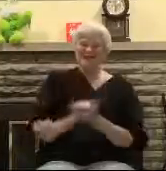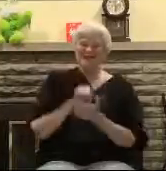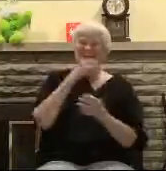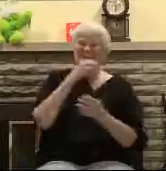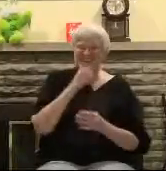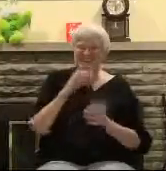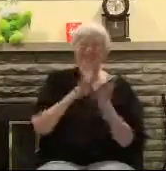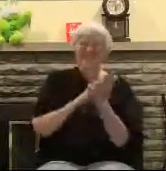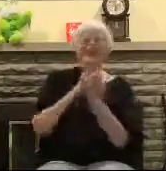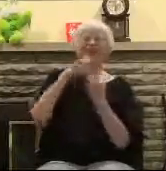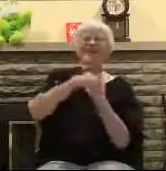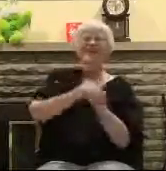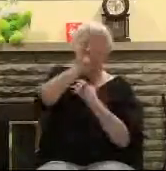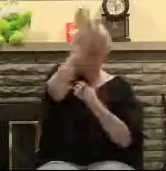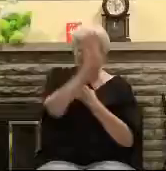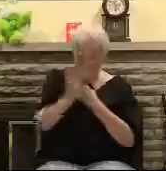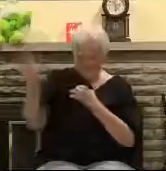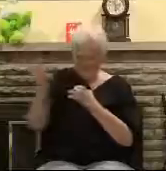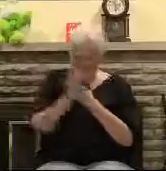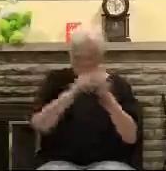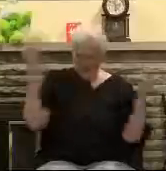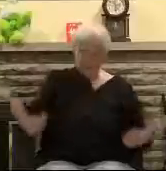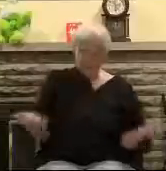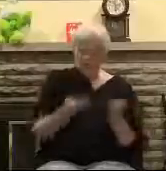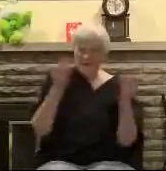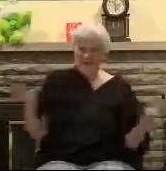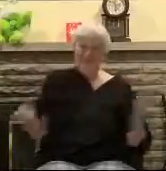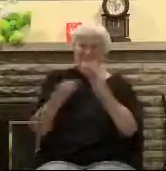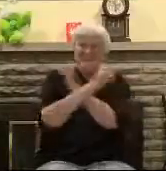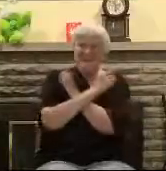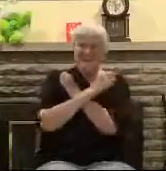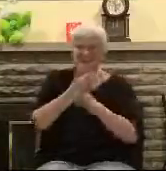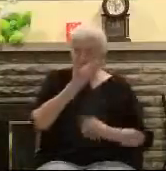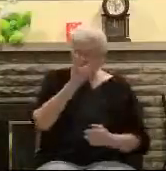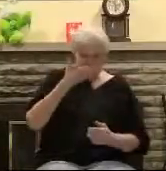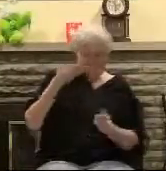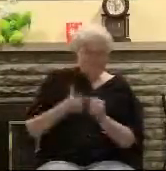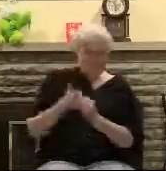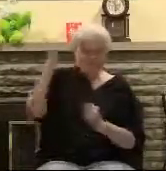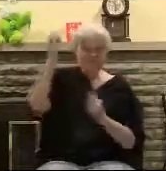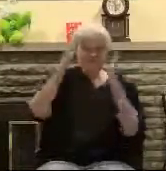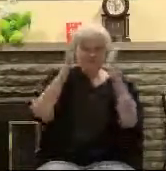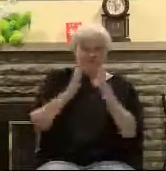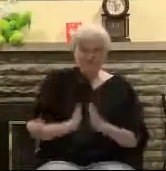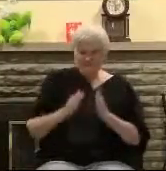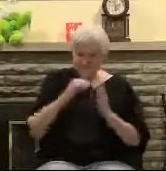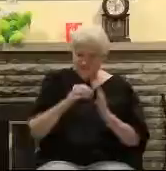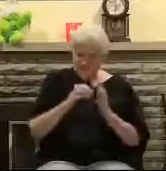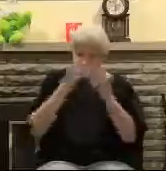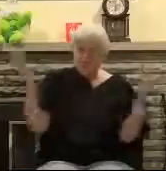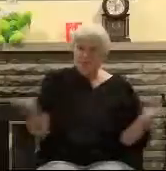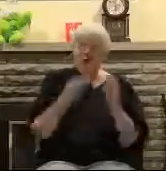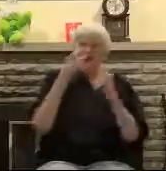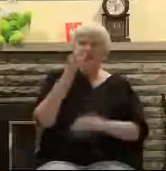And I love that old cross Where the dearest and best